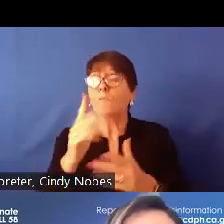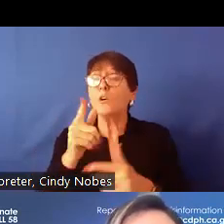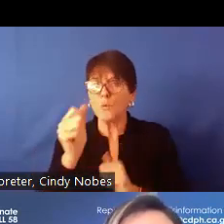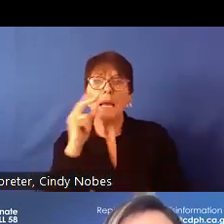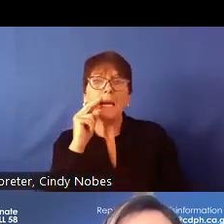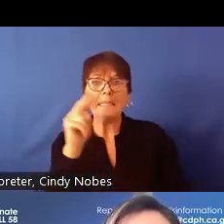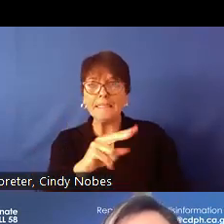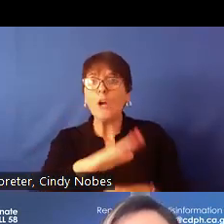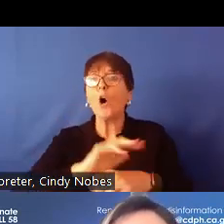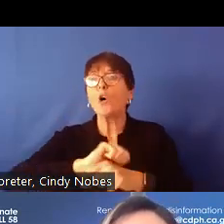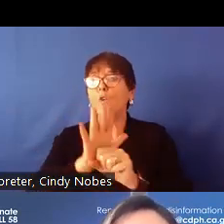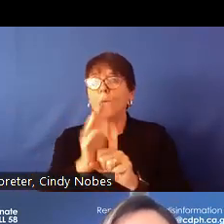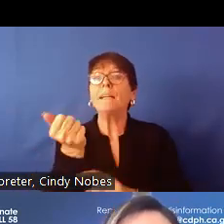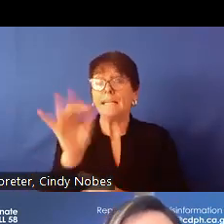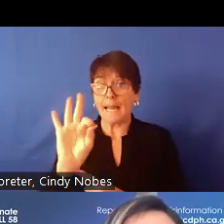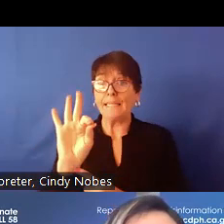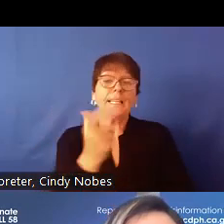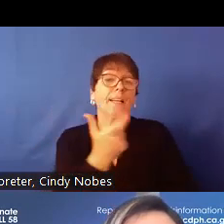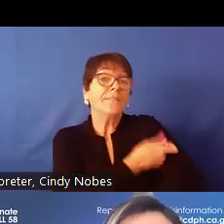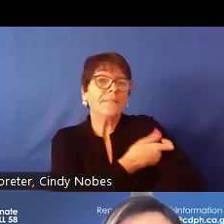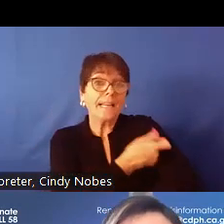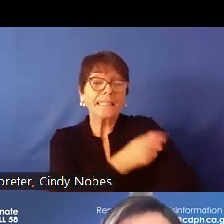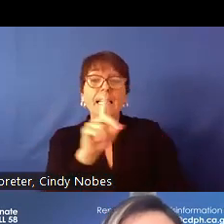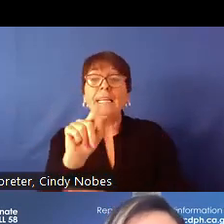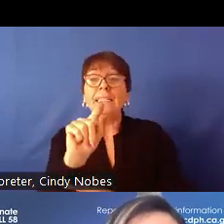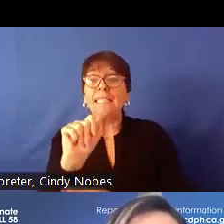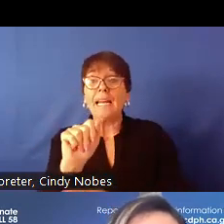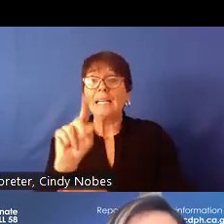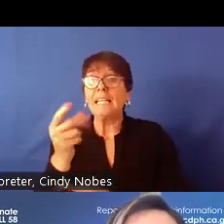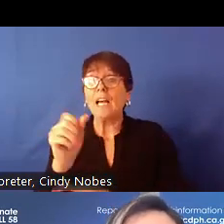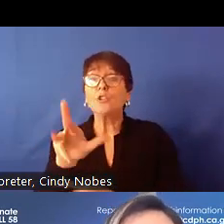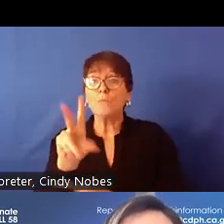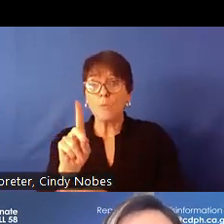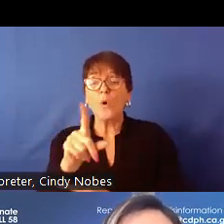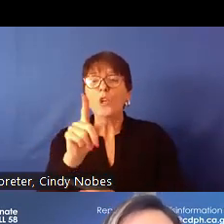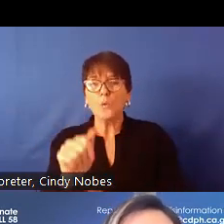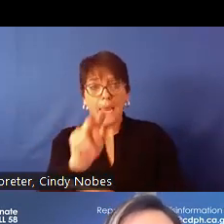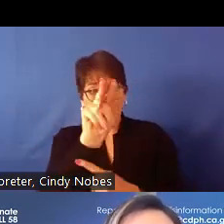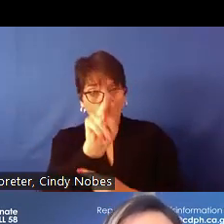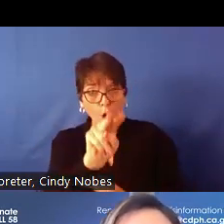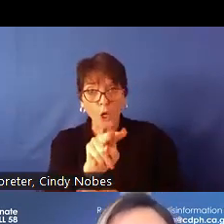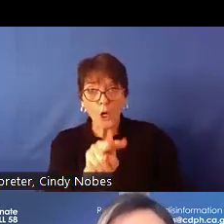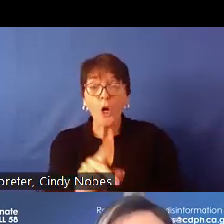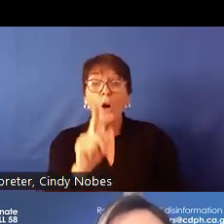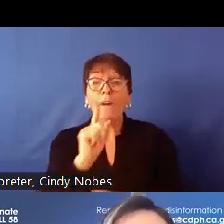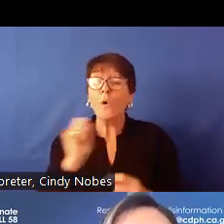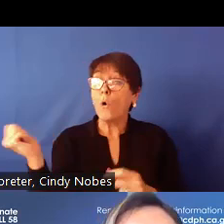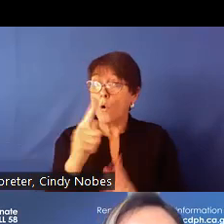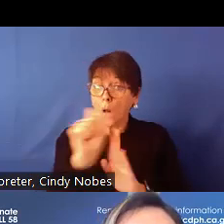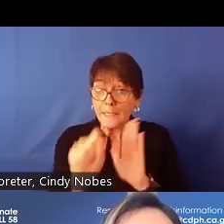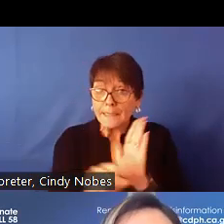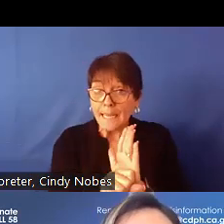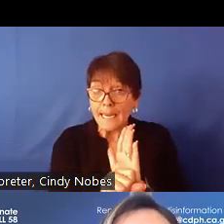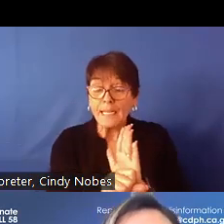the COVID-19 vaccine data dashboard. So this is, you can break it down for the whole state, so